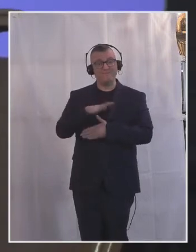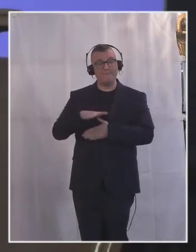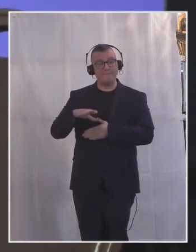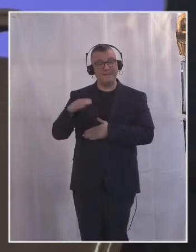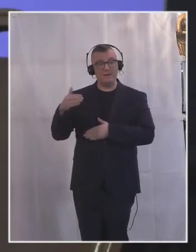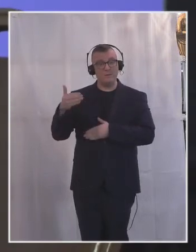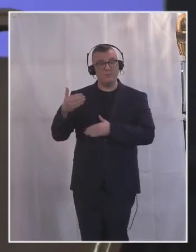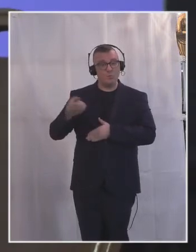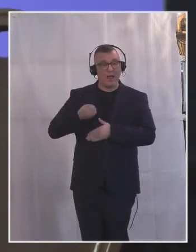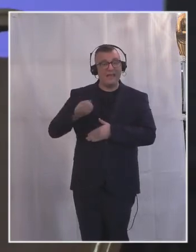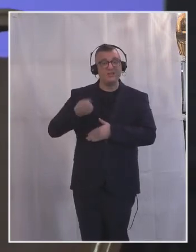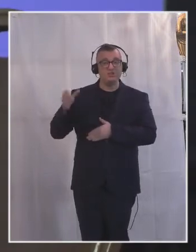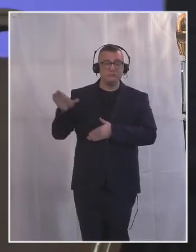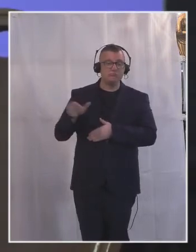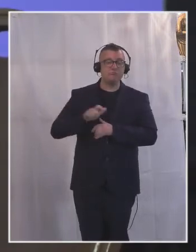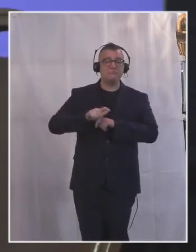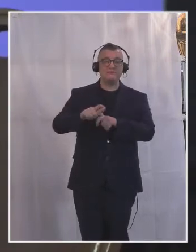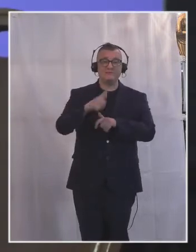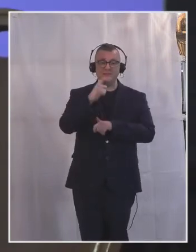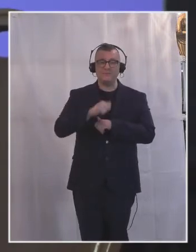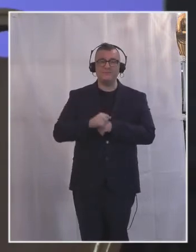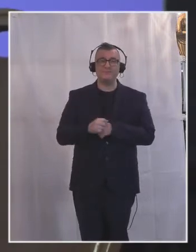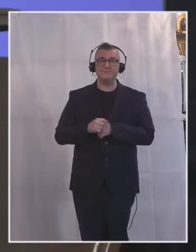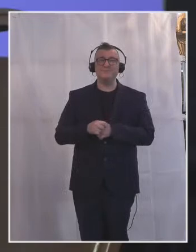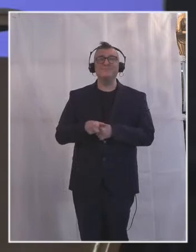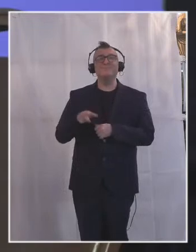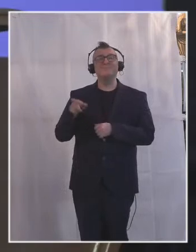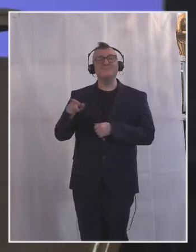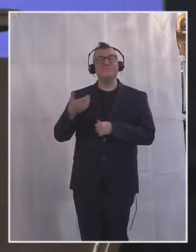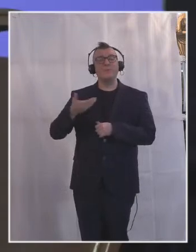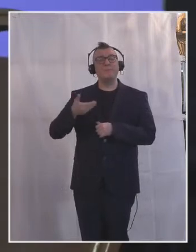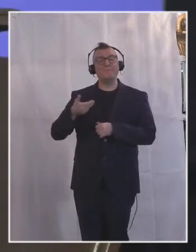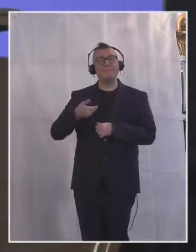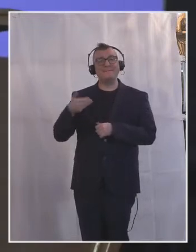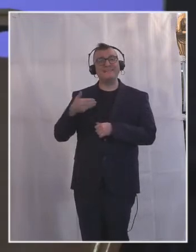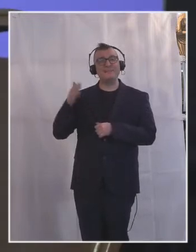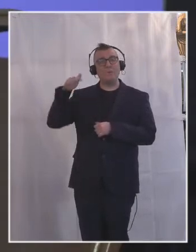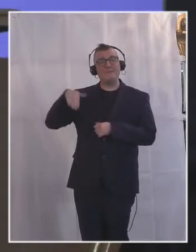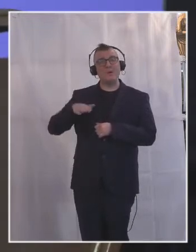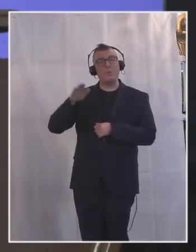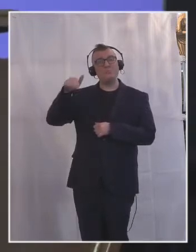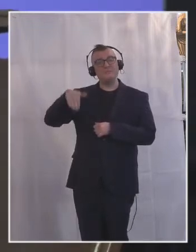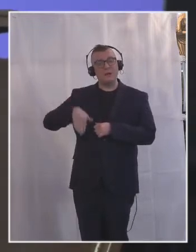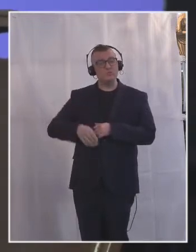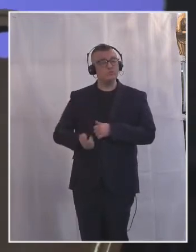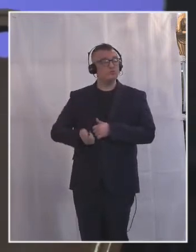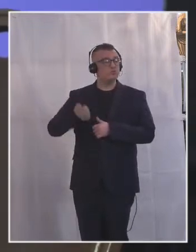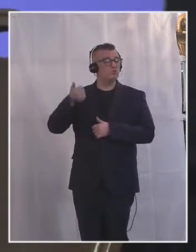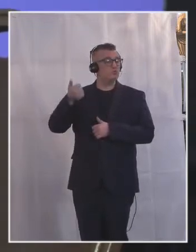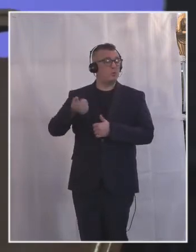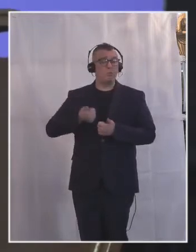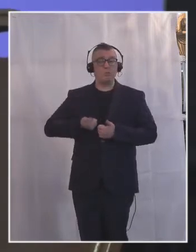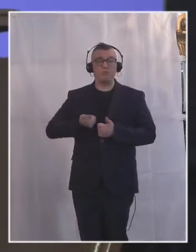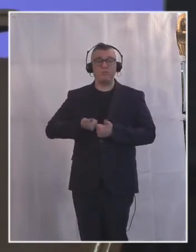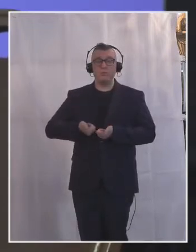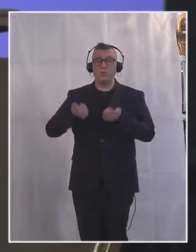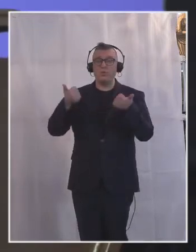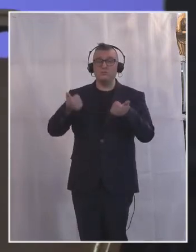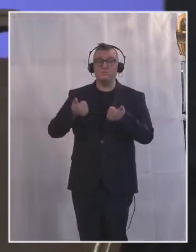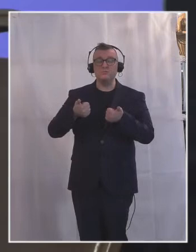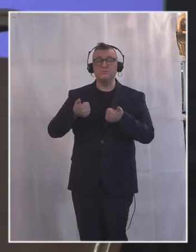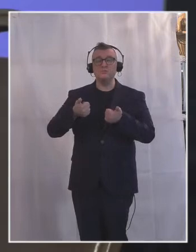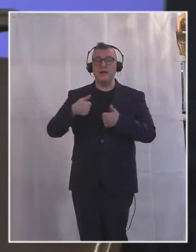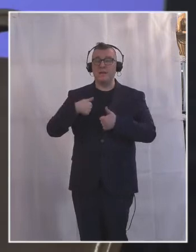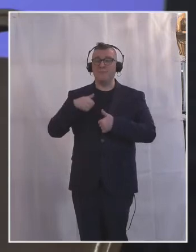business going. And we went through really good years in the construction industry, the Celtic Tiger. I'm from